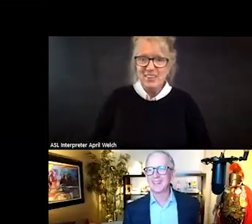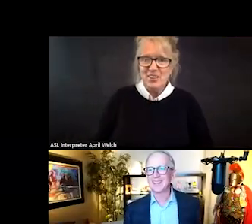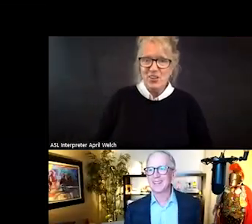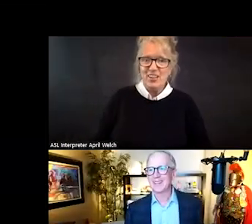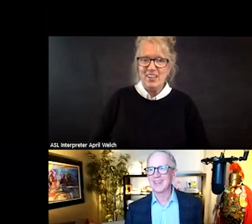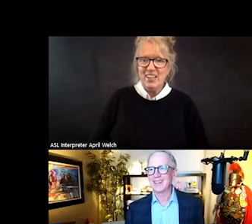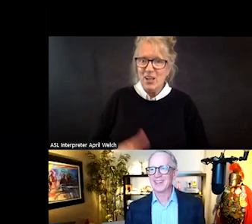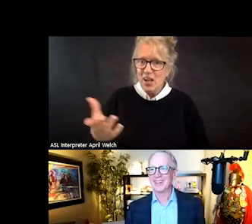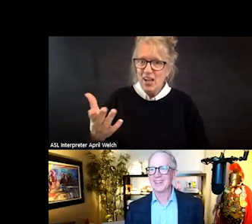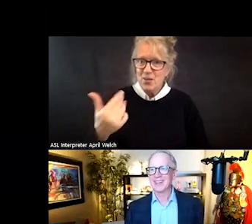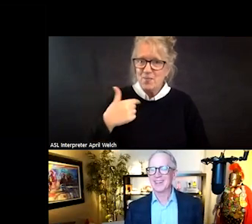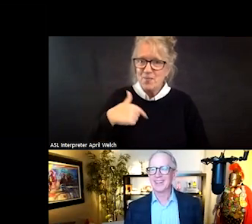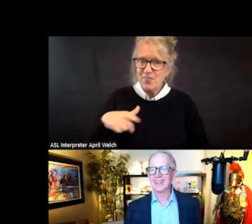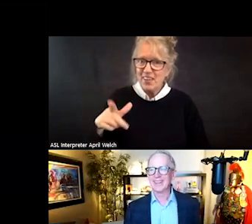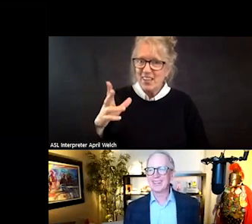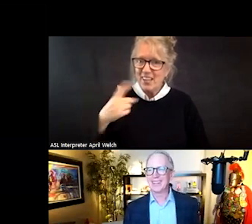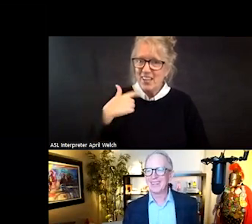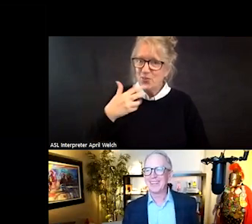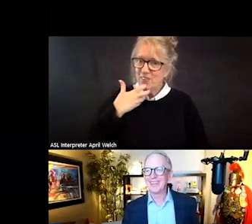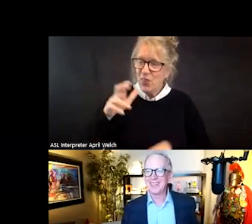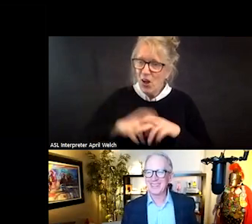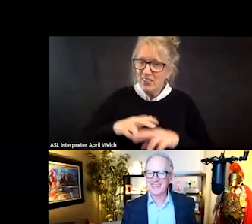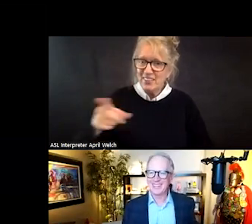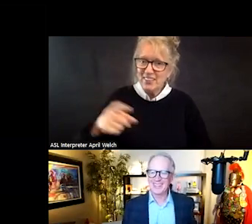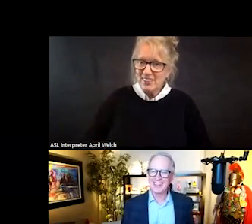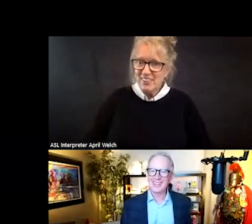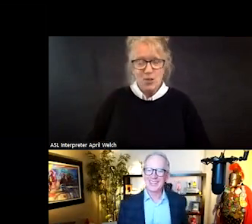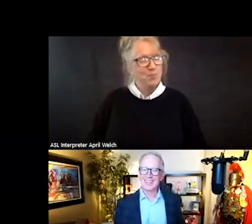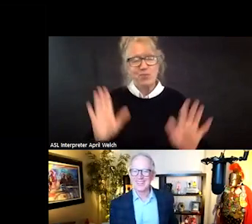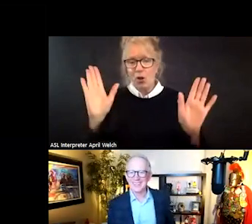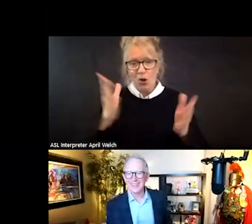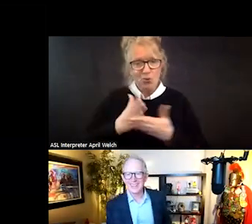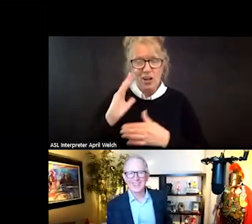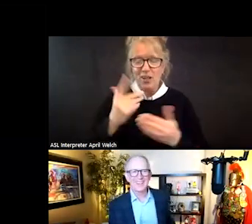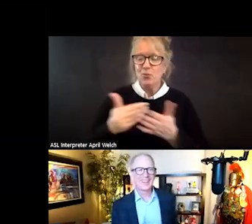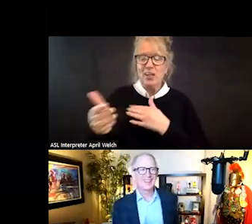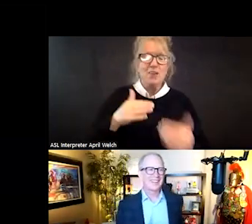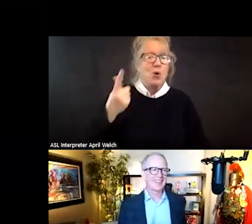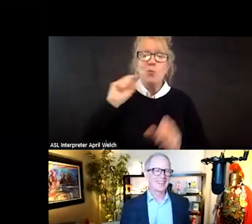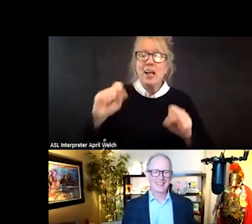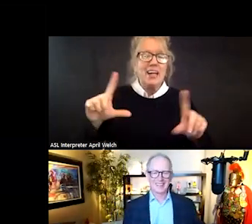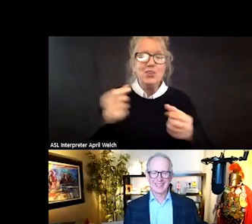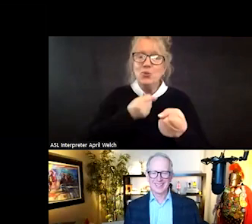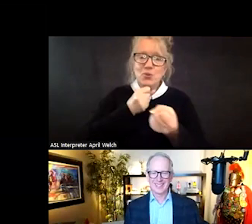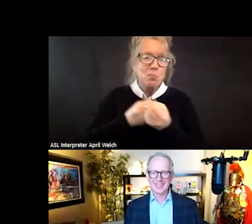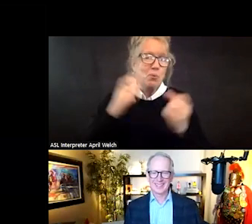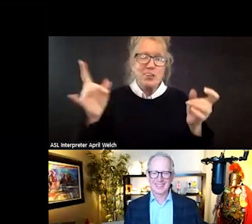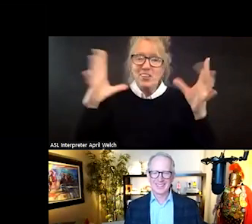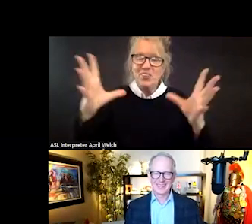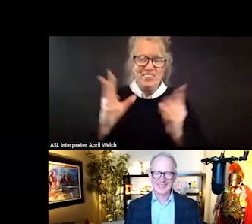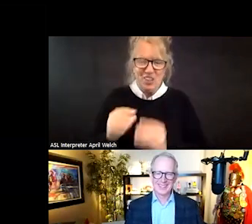an unexpected move to step into the hot seat? All right, whatever. Okay. I mean, whatever I can do to support the crisis